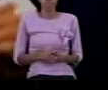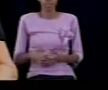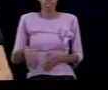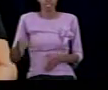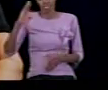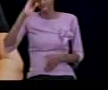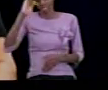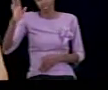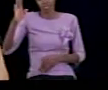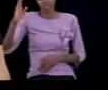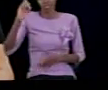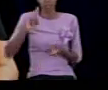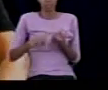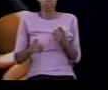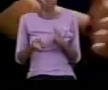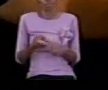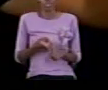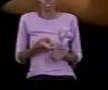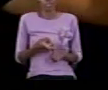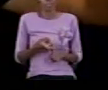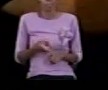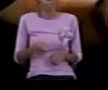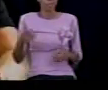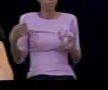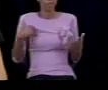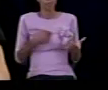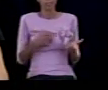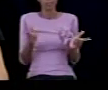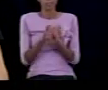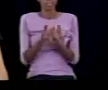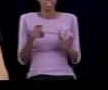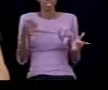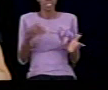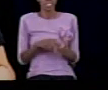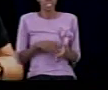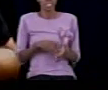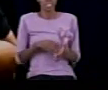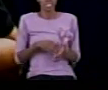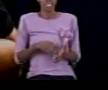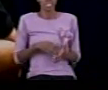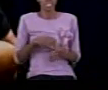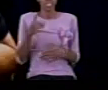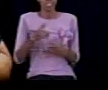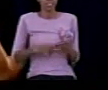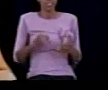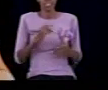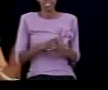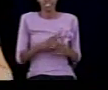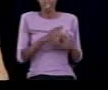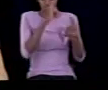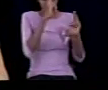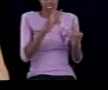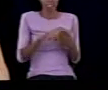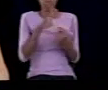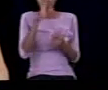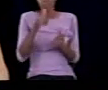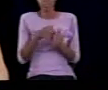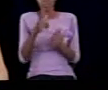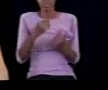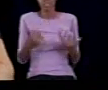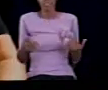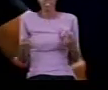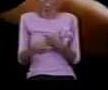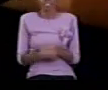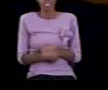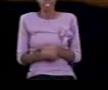friends. Hello friends, we meet again. What a blessing, what an honor to be with you today.